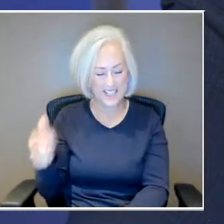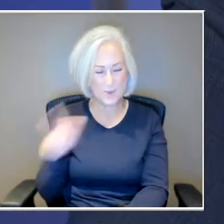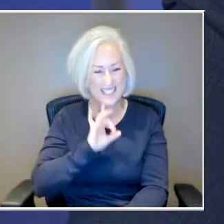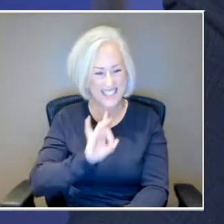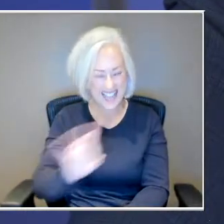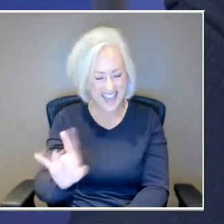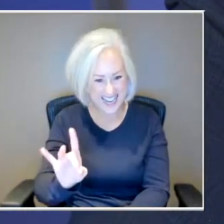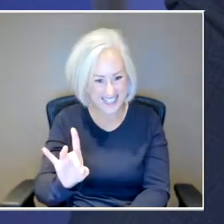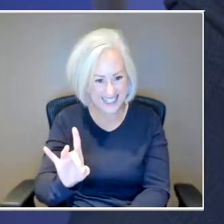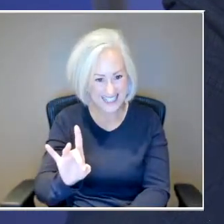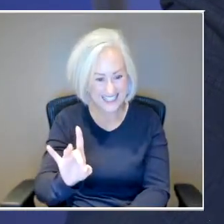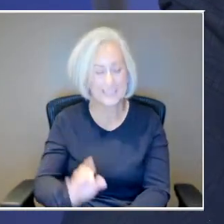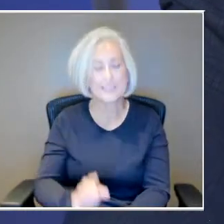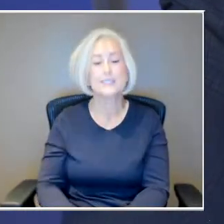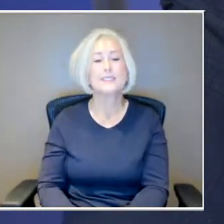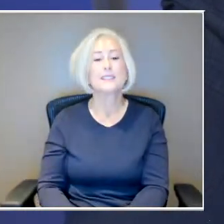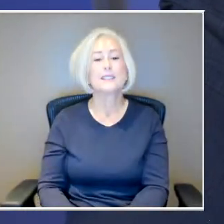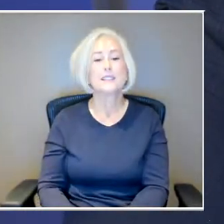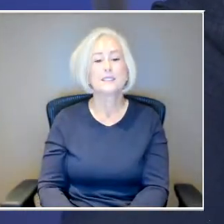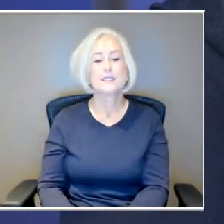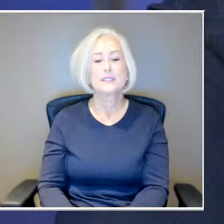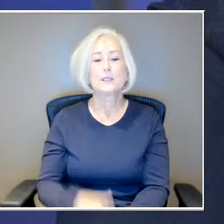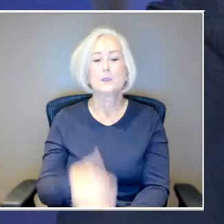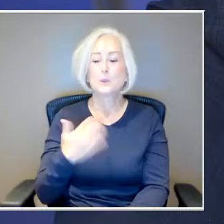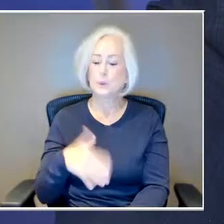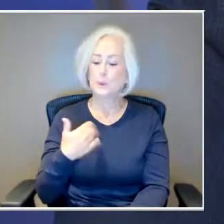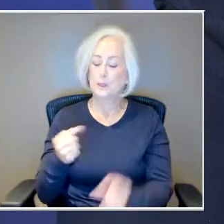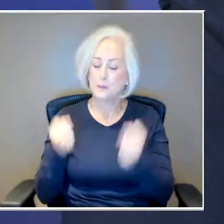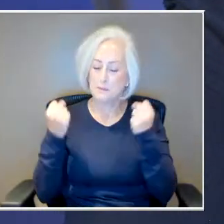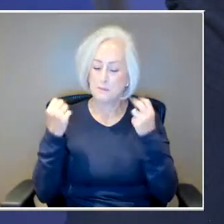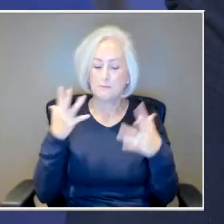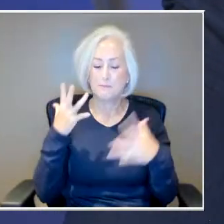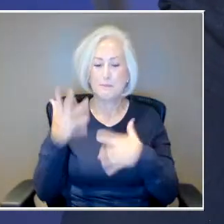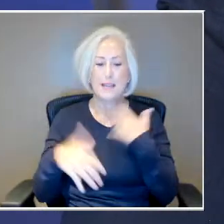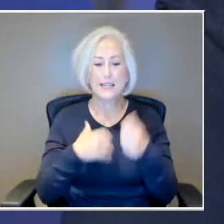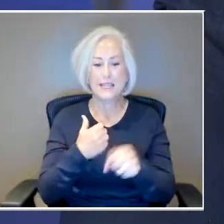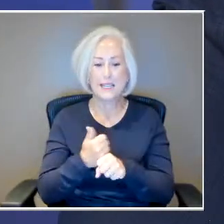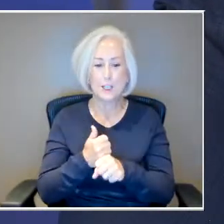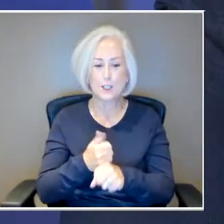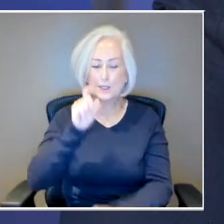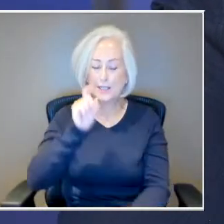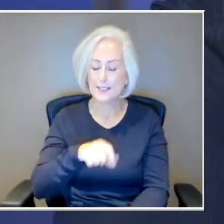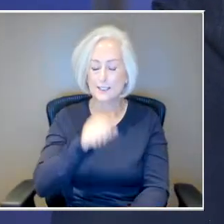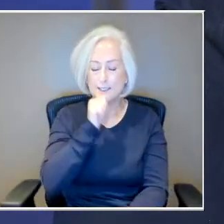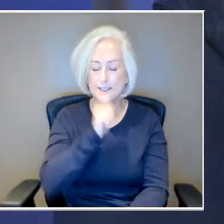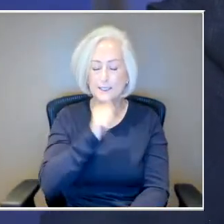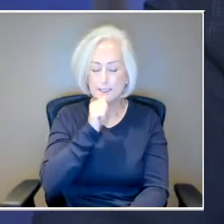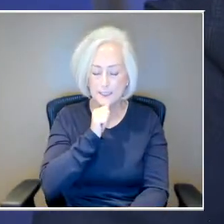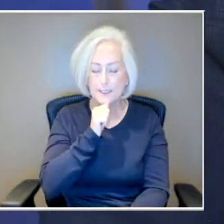And it took me a number of years to get past that, but I ultimately decided, with support from my